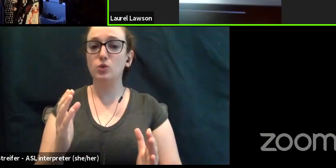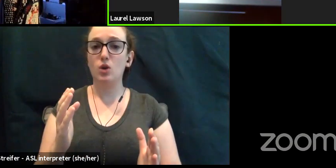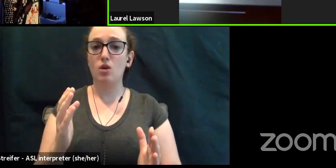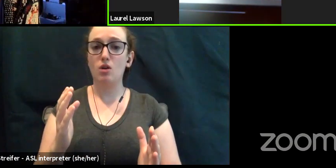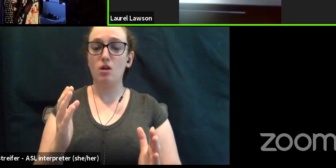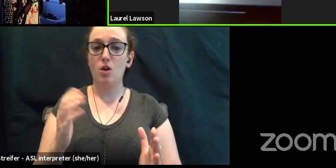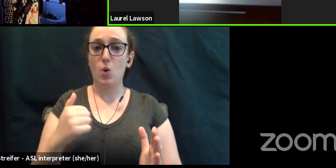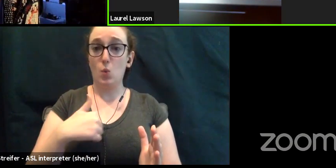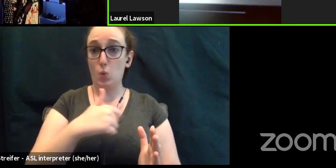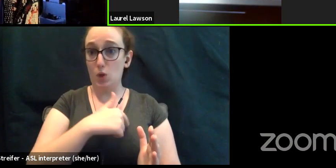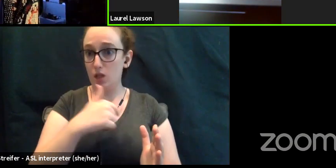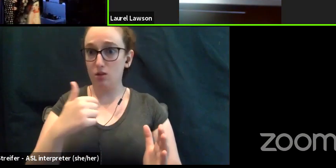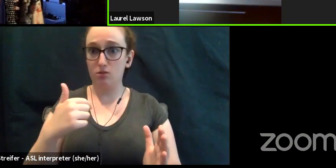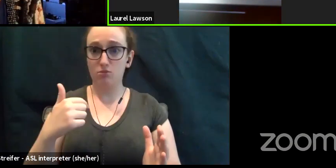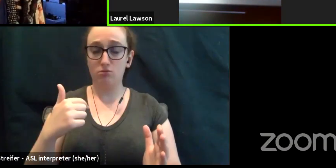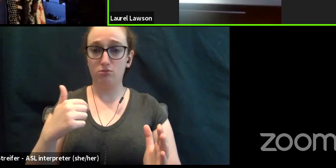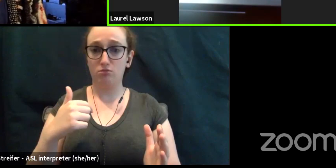I went from